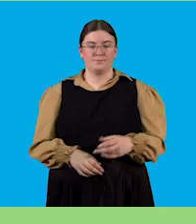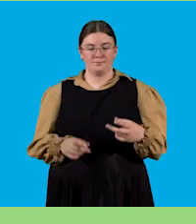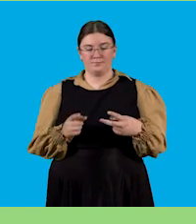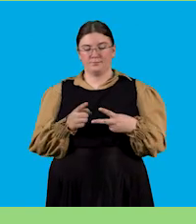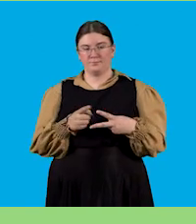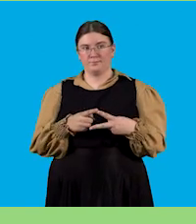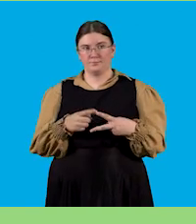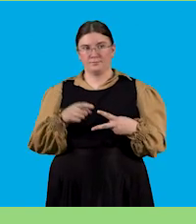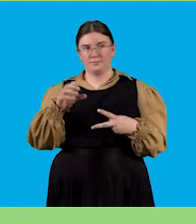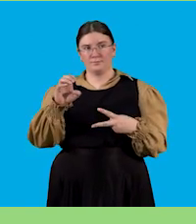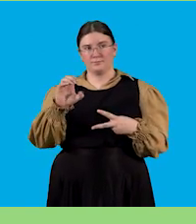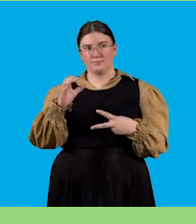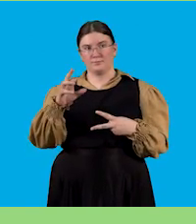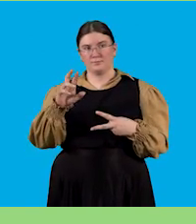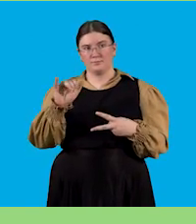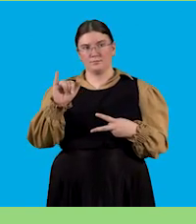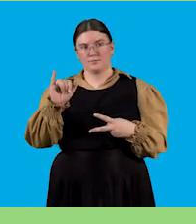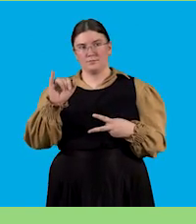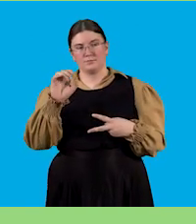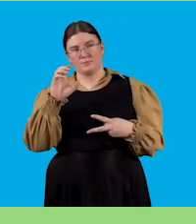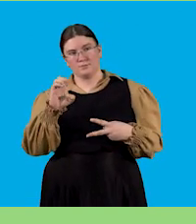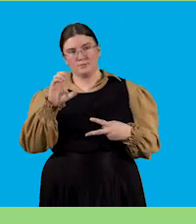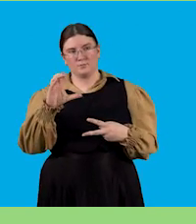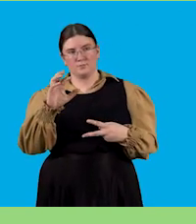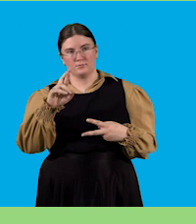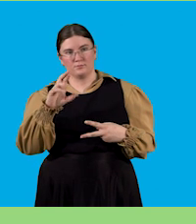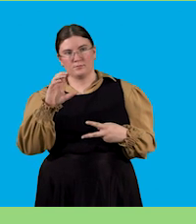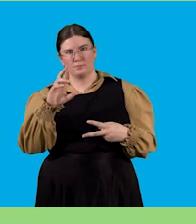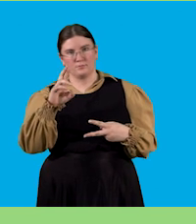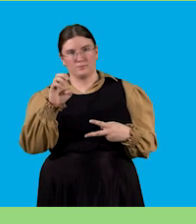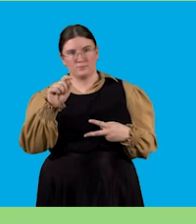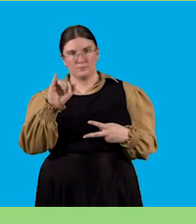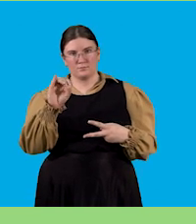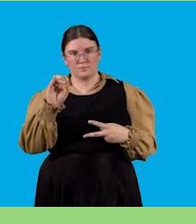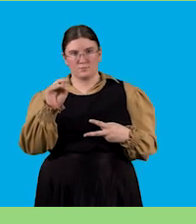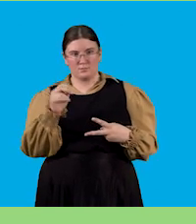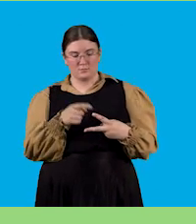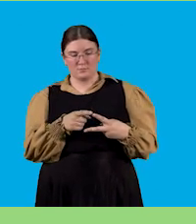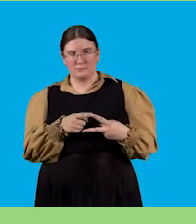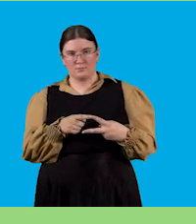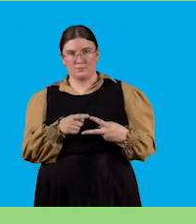And then you have the process of excretion, which is what we looked at today.